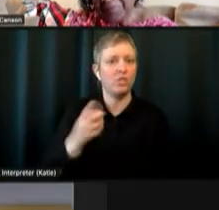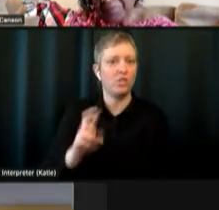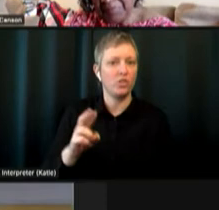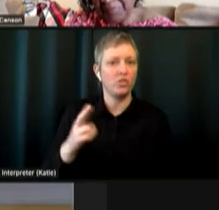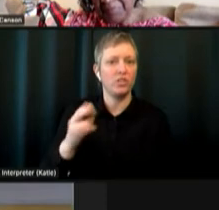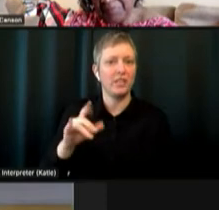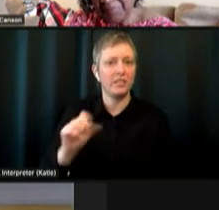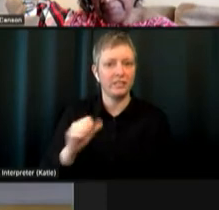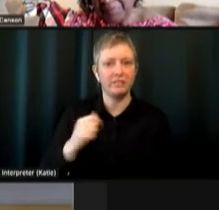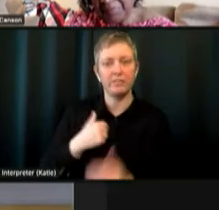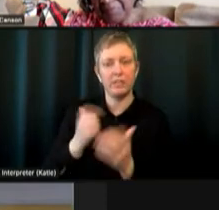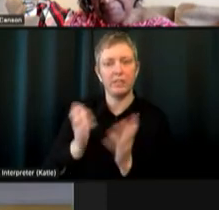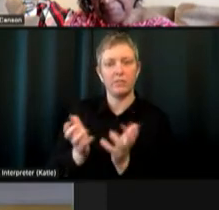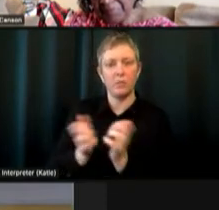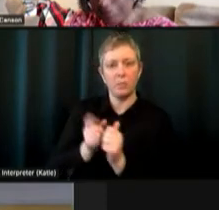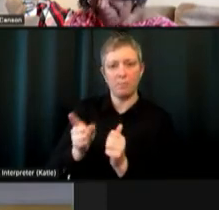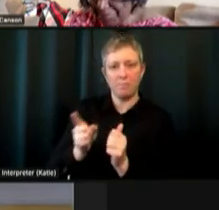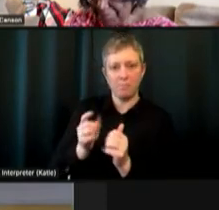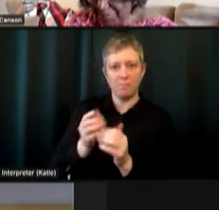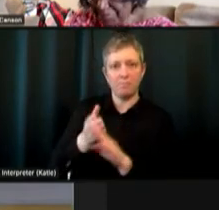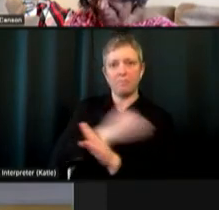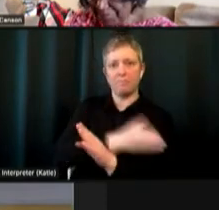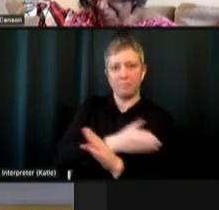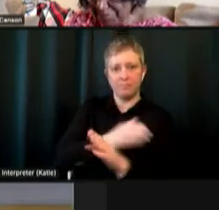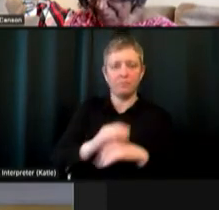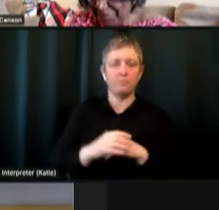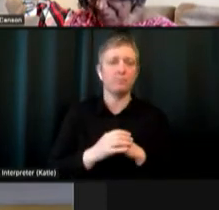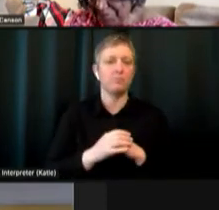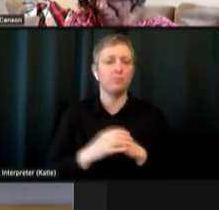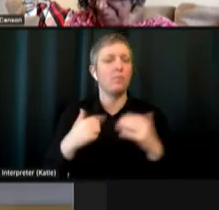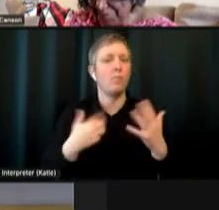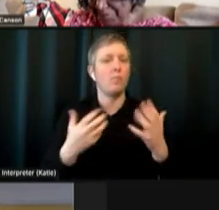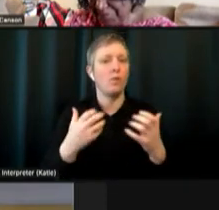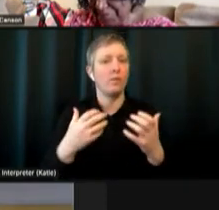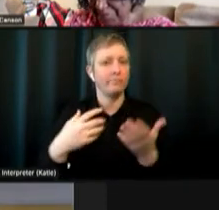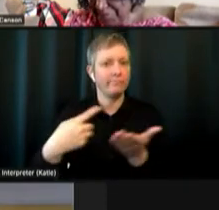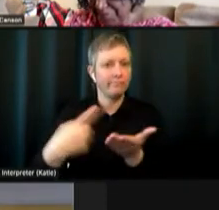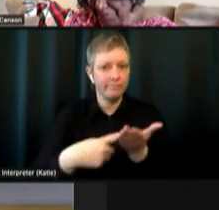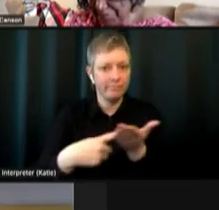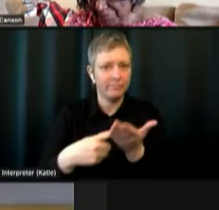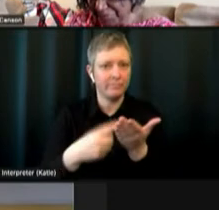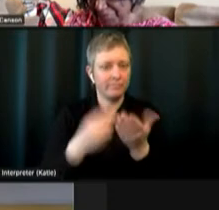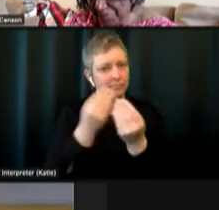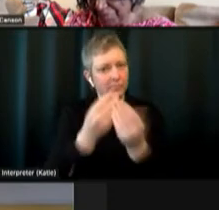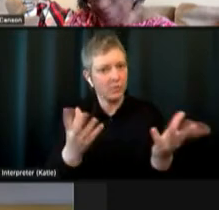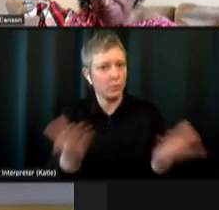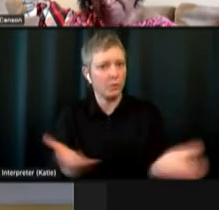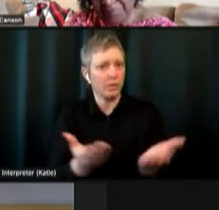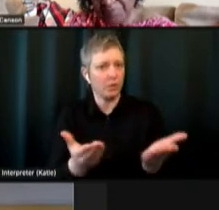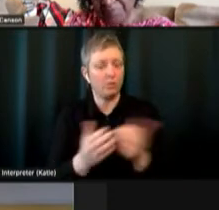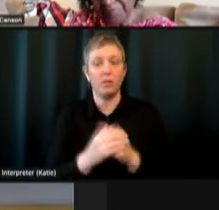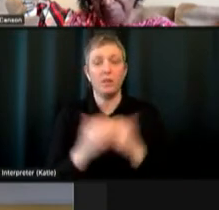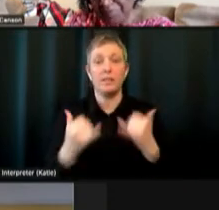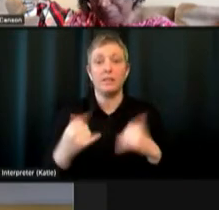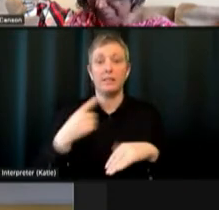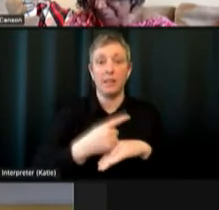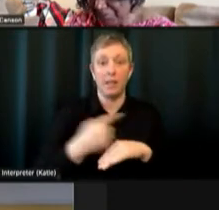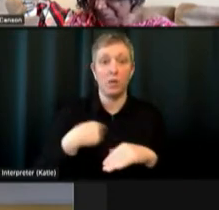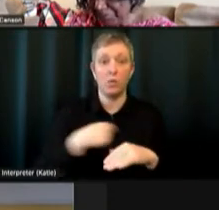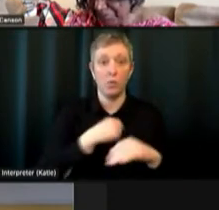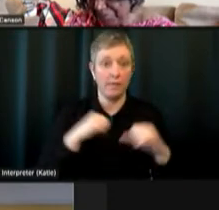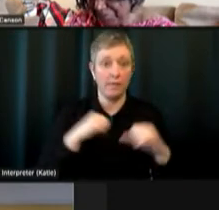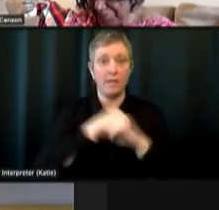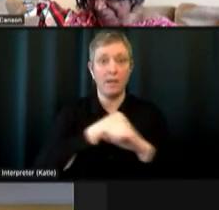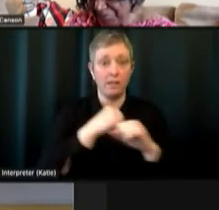I would like to say to those that are here, we're fighting in the era of today